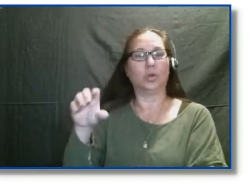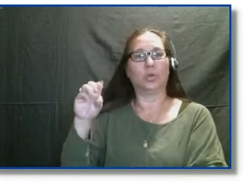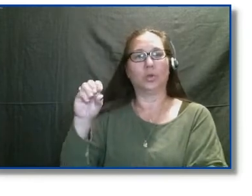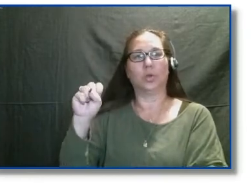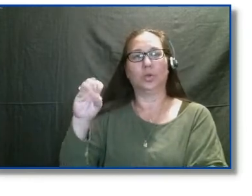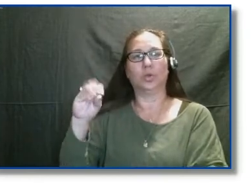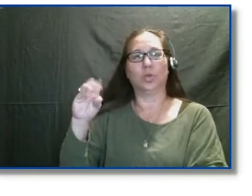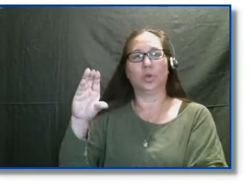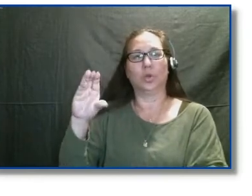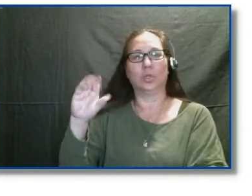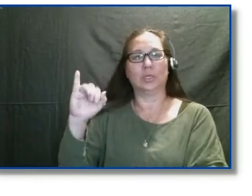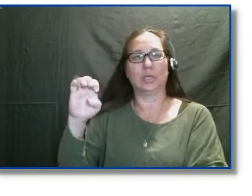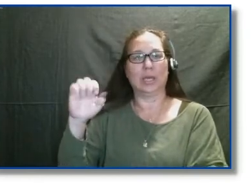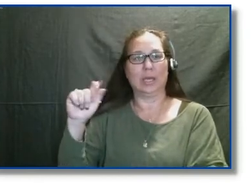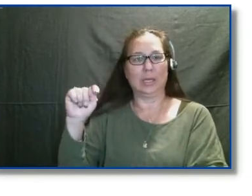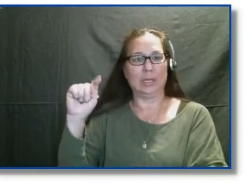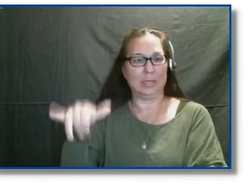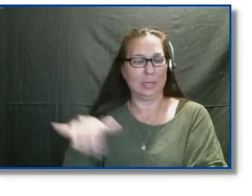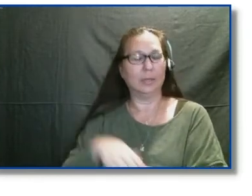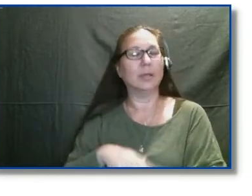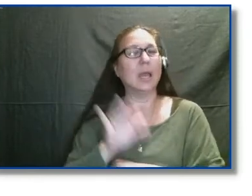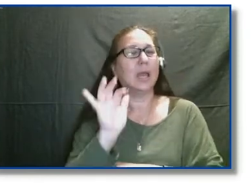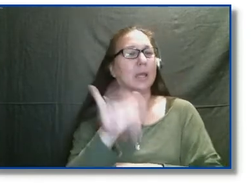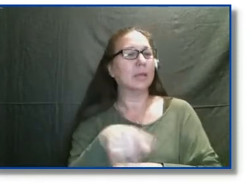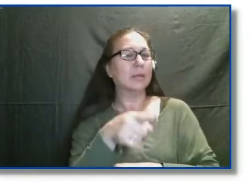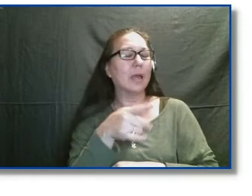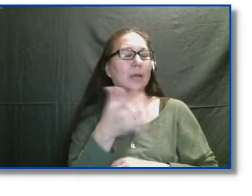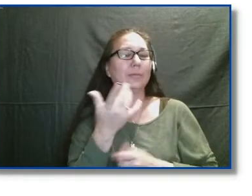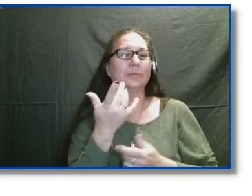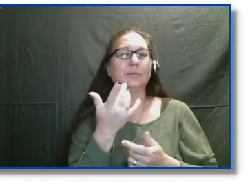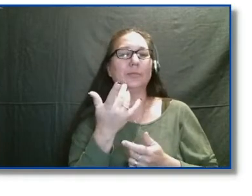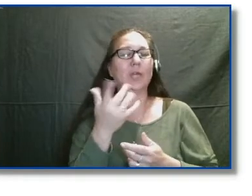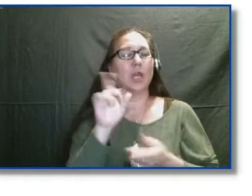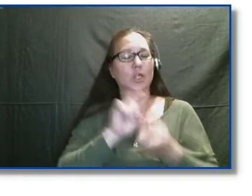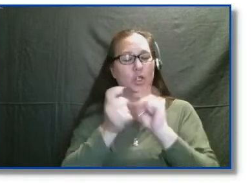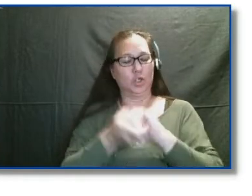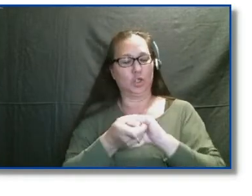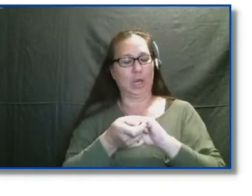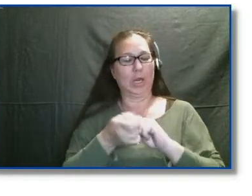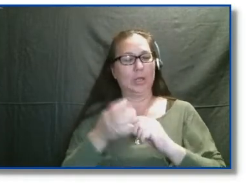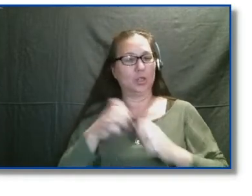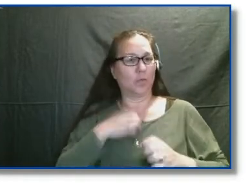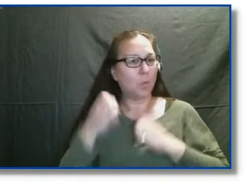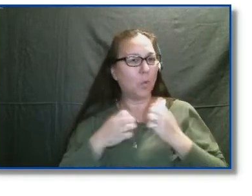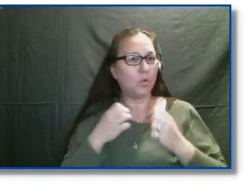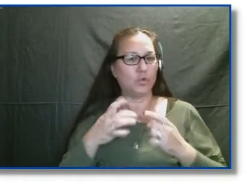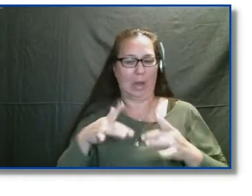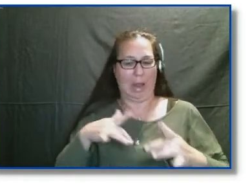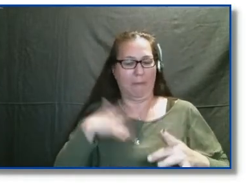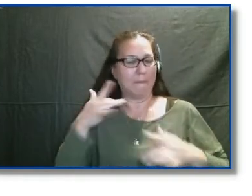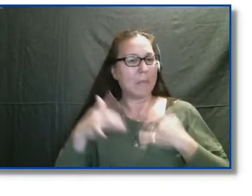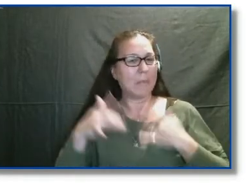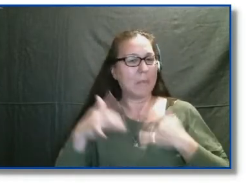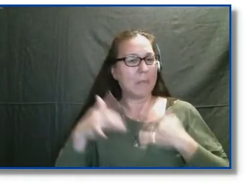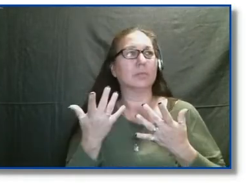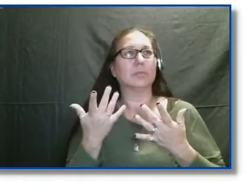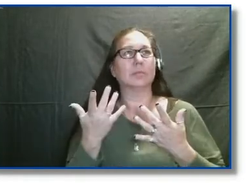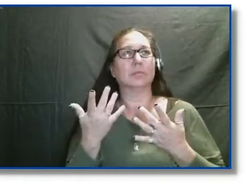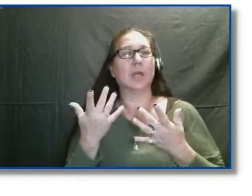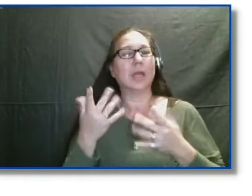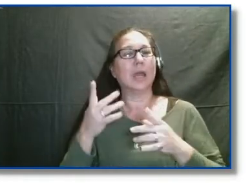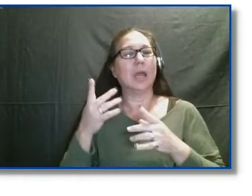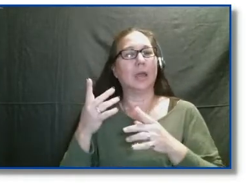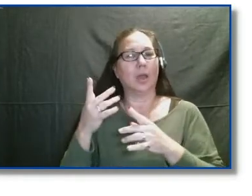harvesting opinion dynamics and changes of emotions and feelings among the members of protest movements around the